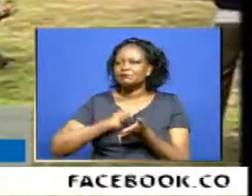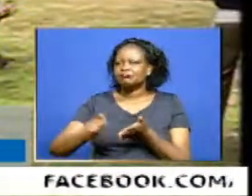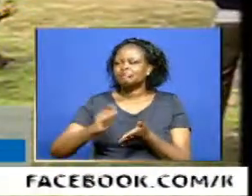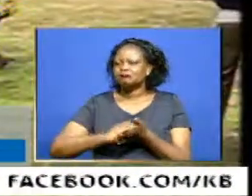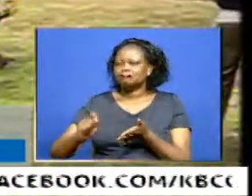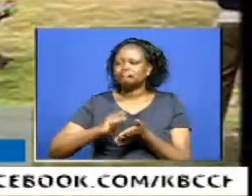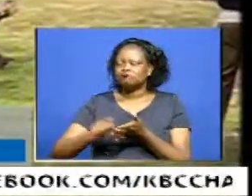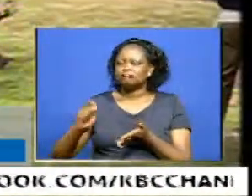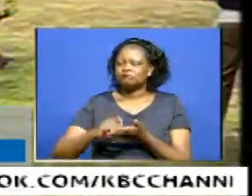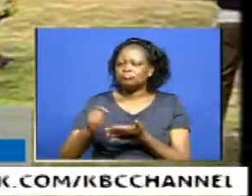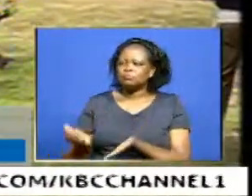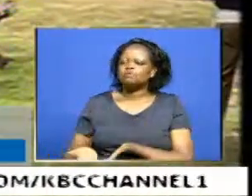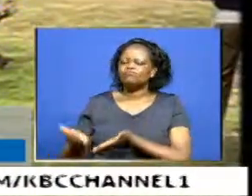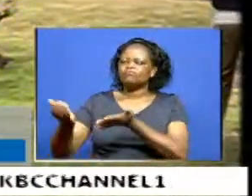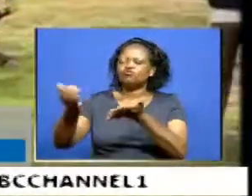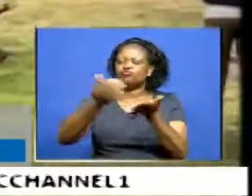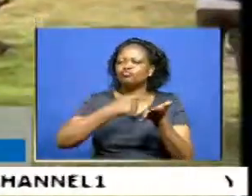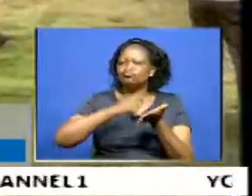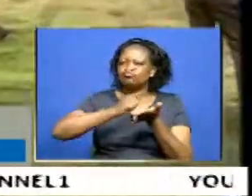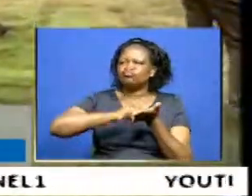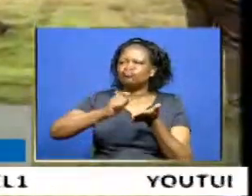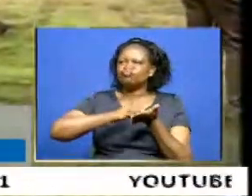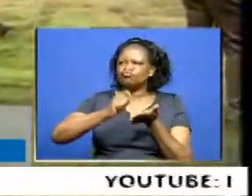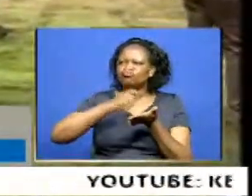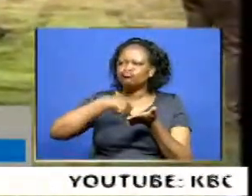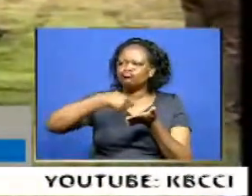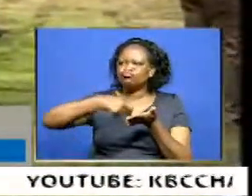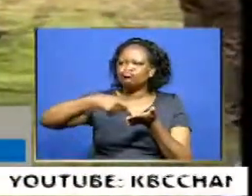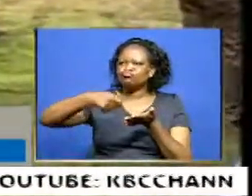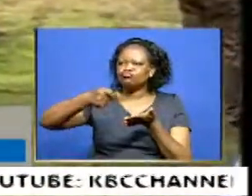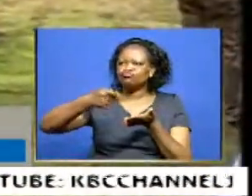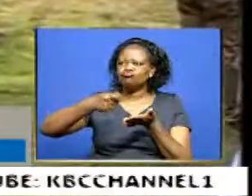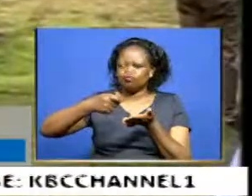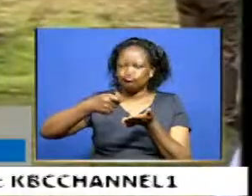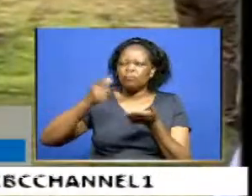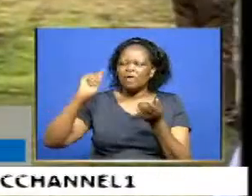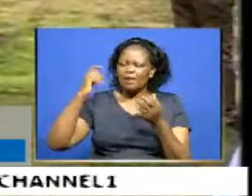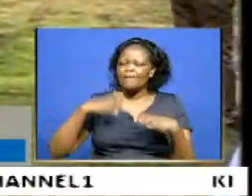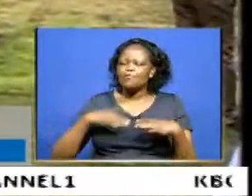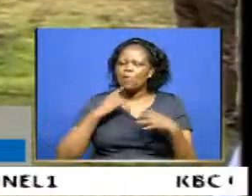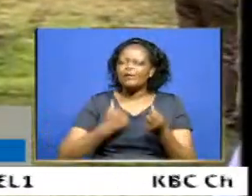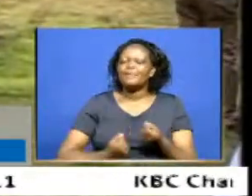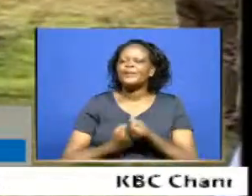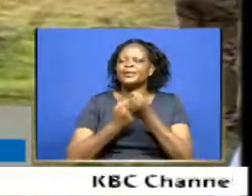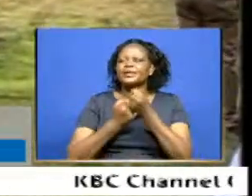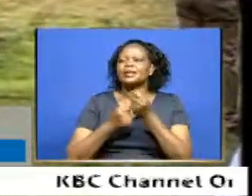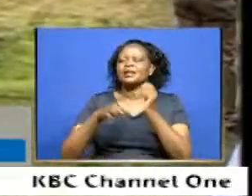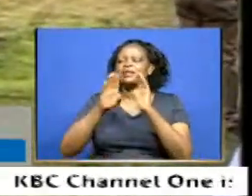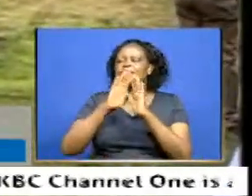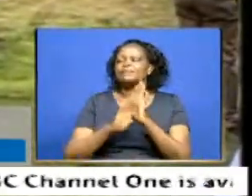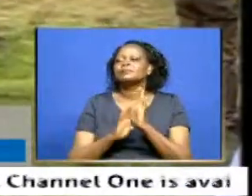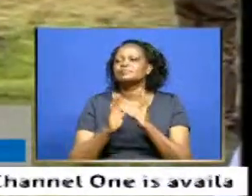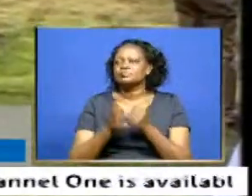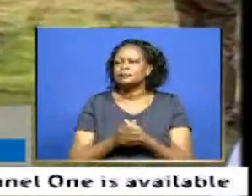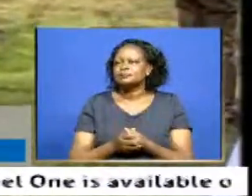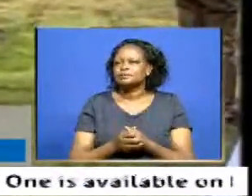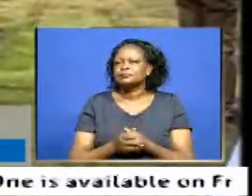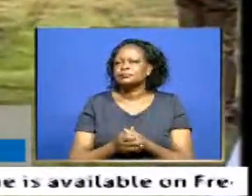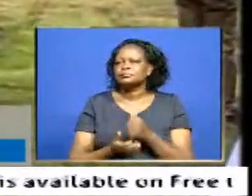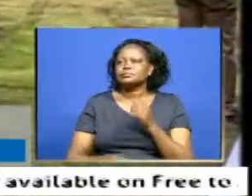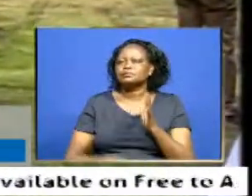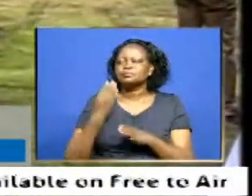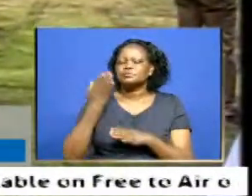been collecting signatures from Kenyans who are supporting the bill which was launched end last